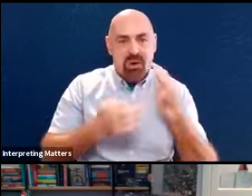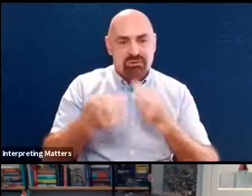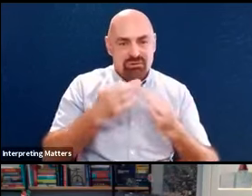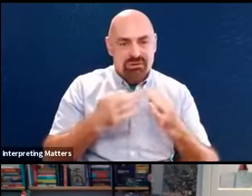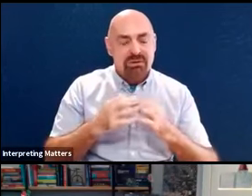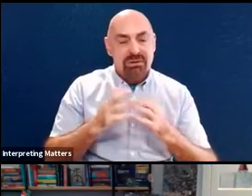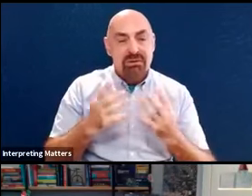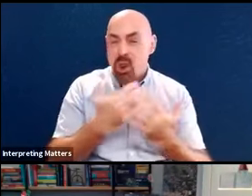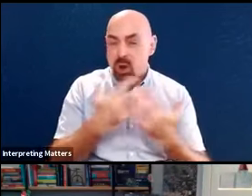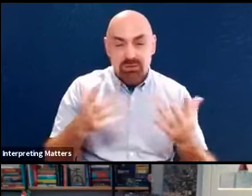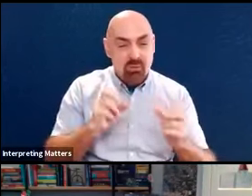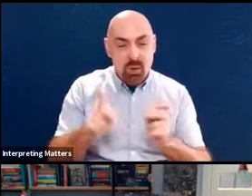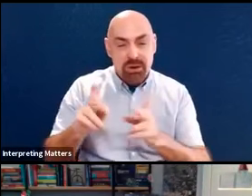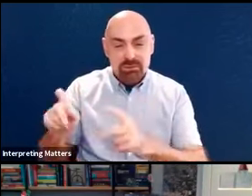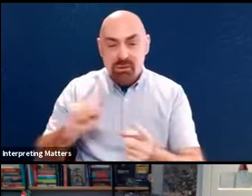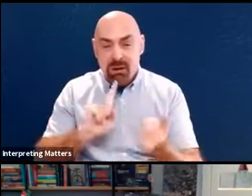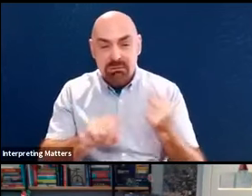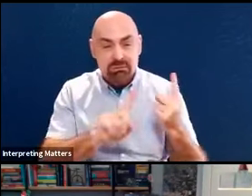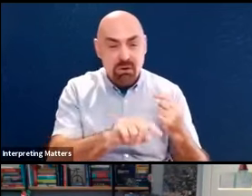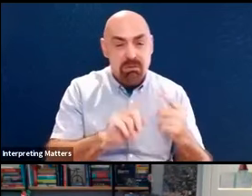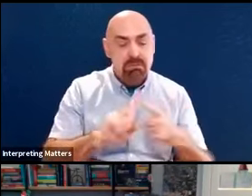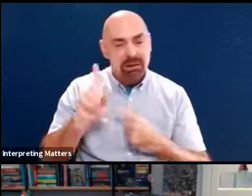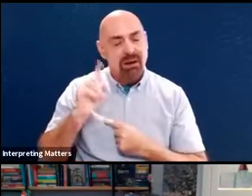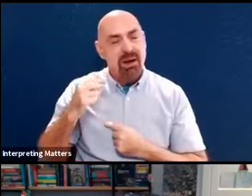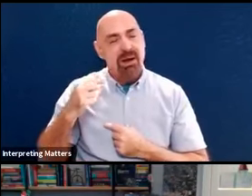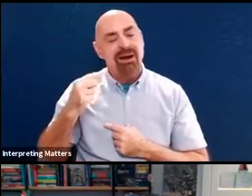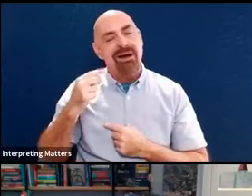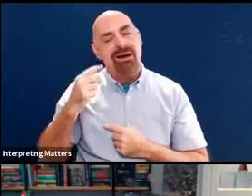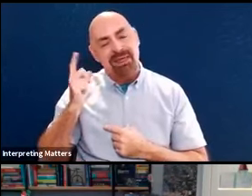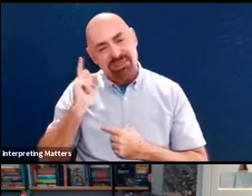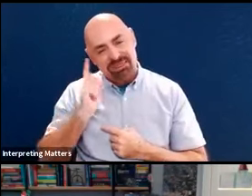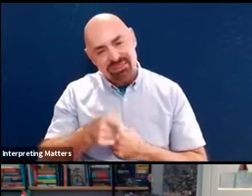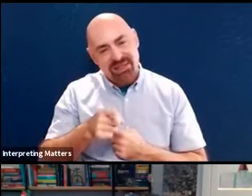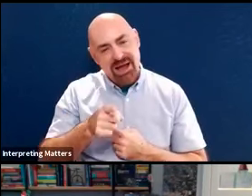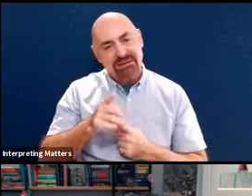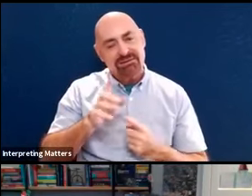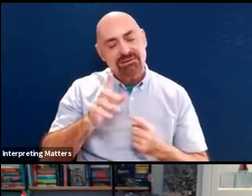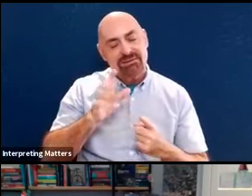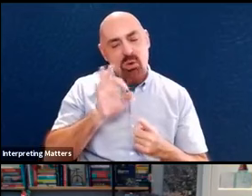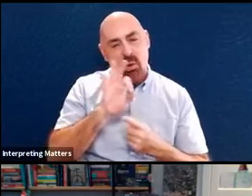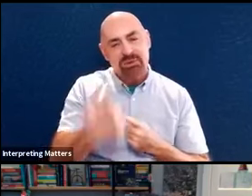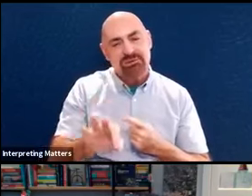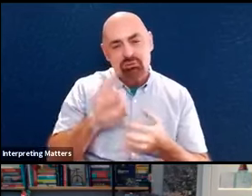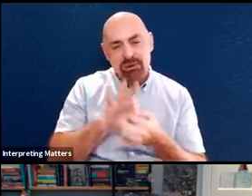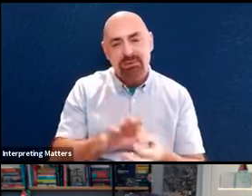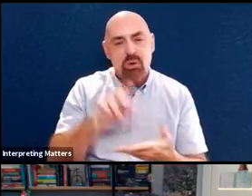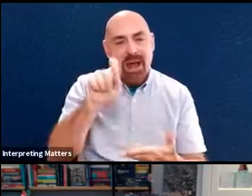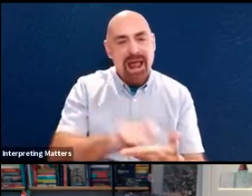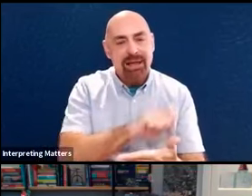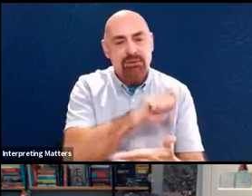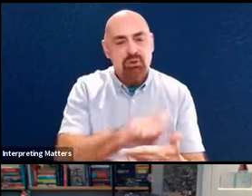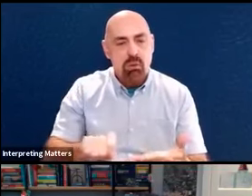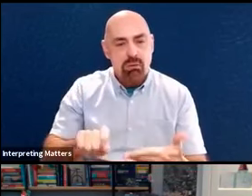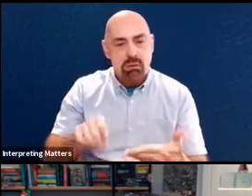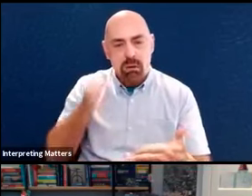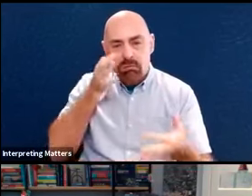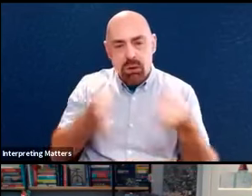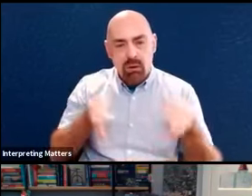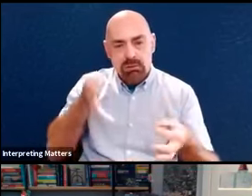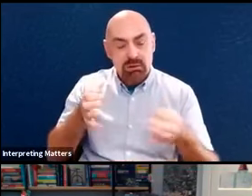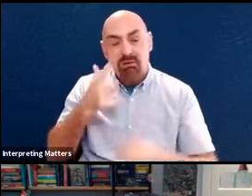could answer it. But one thing that occurs to me is that in some ways, it's a question about electoral politics. And, you know, we've had decades in